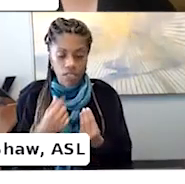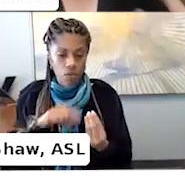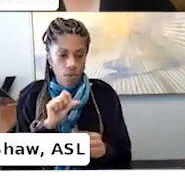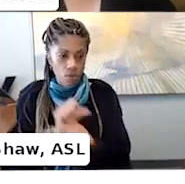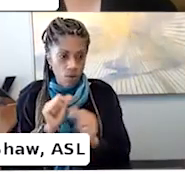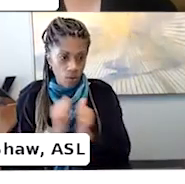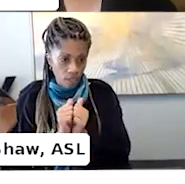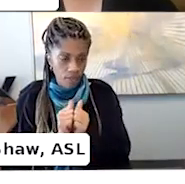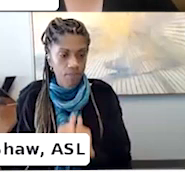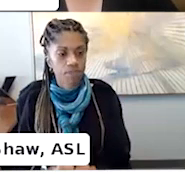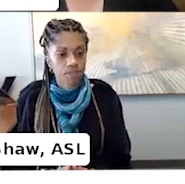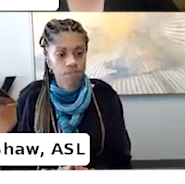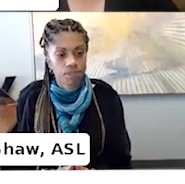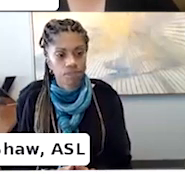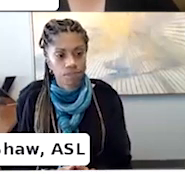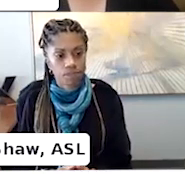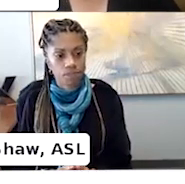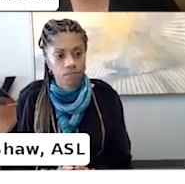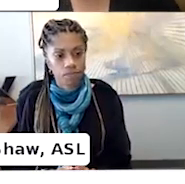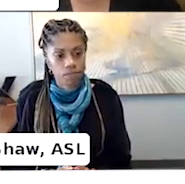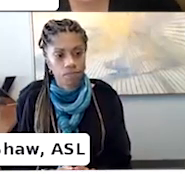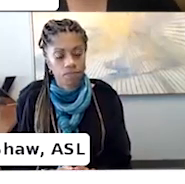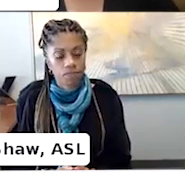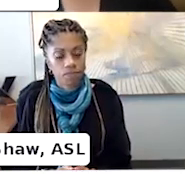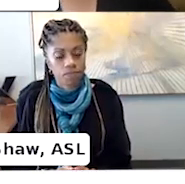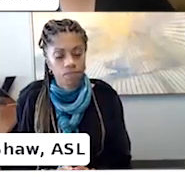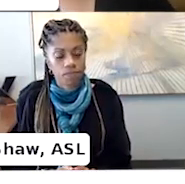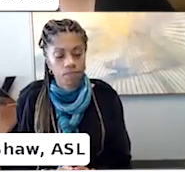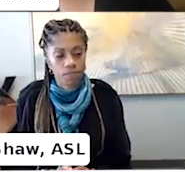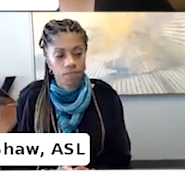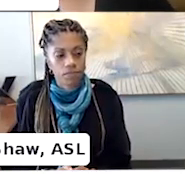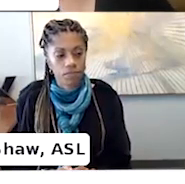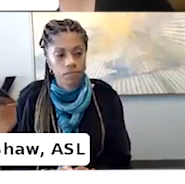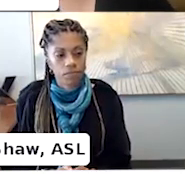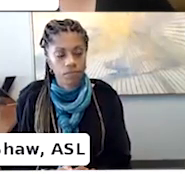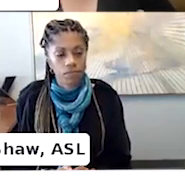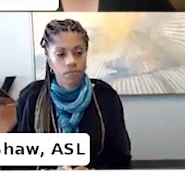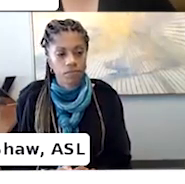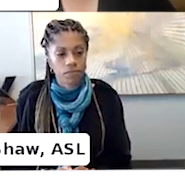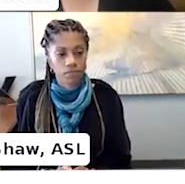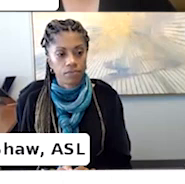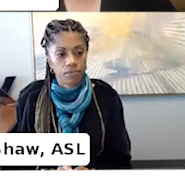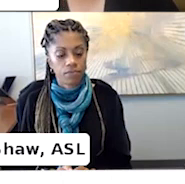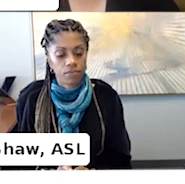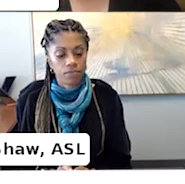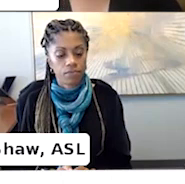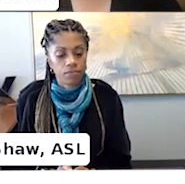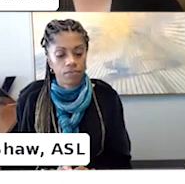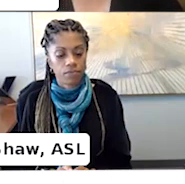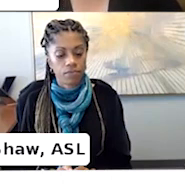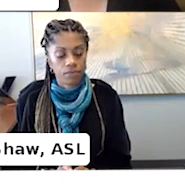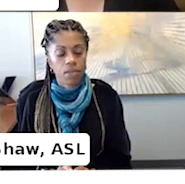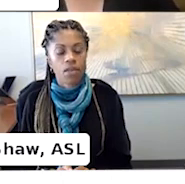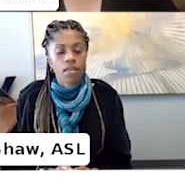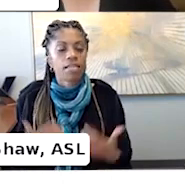are people who record conversations in by way of those invitations, say afterwards that they plan to become more involved